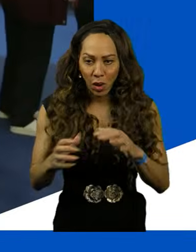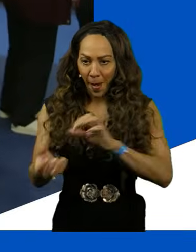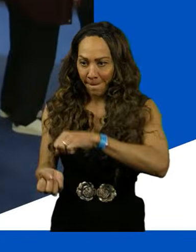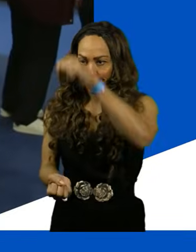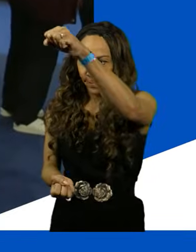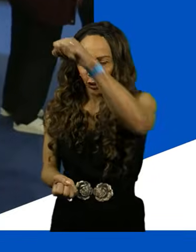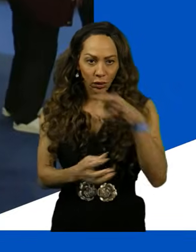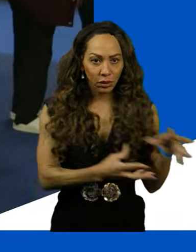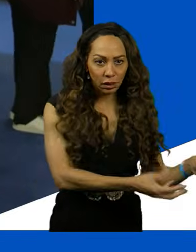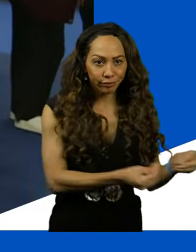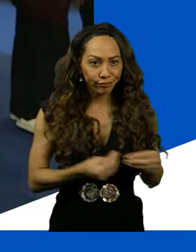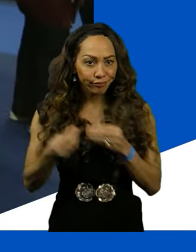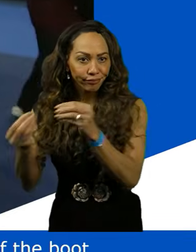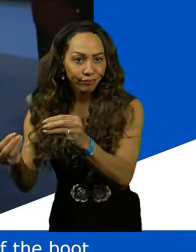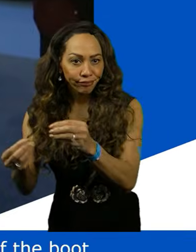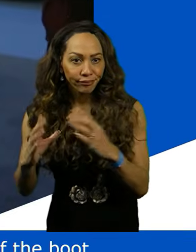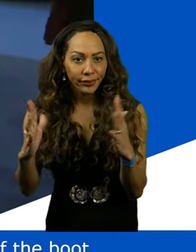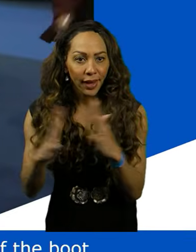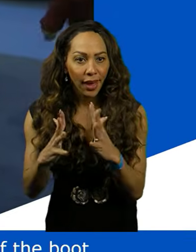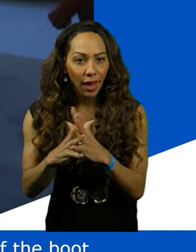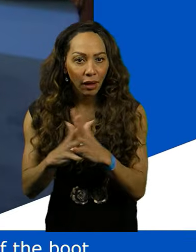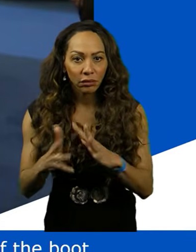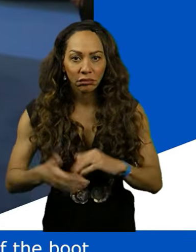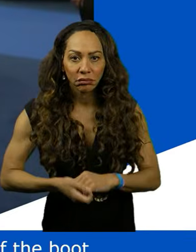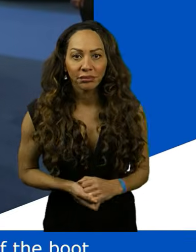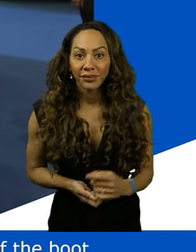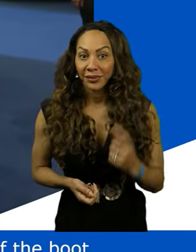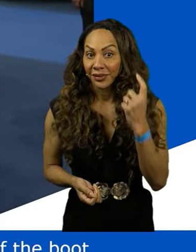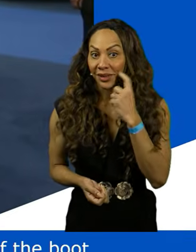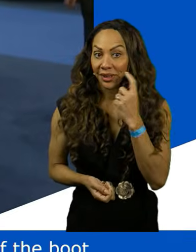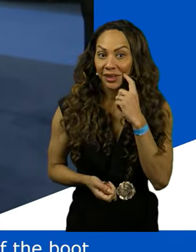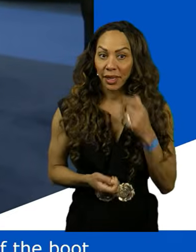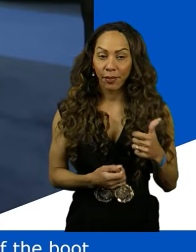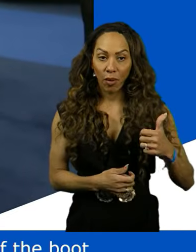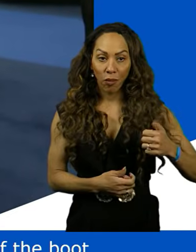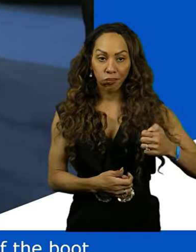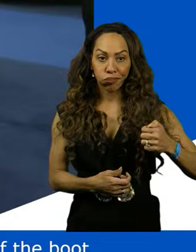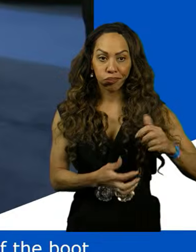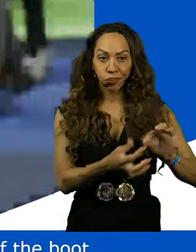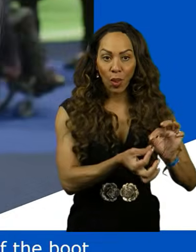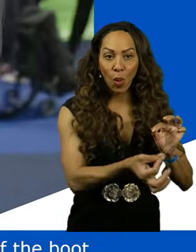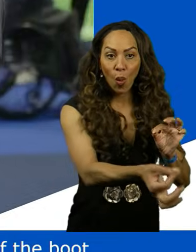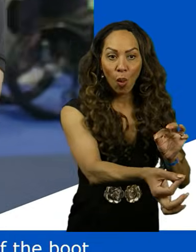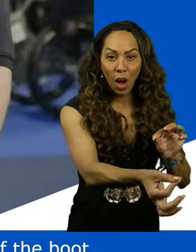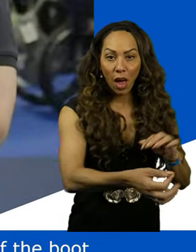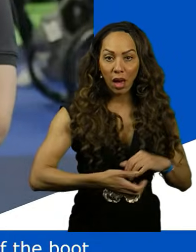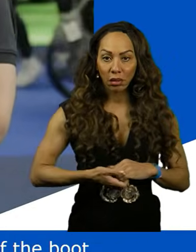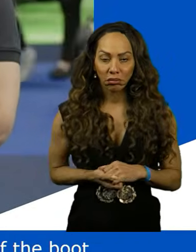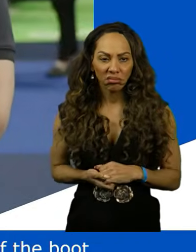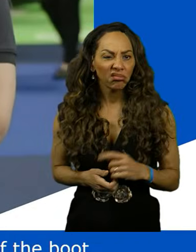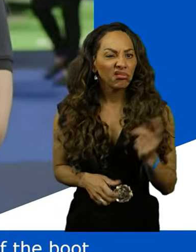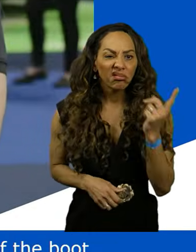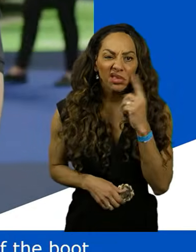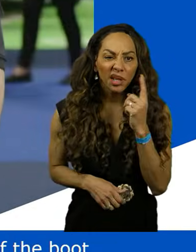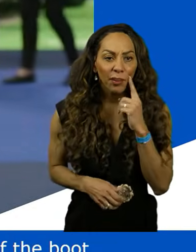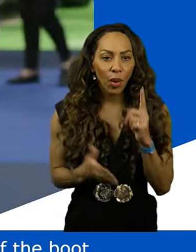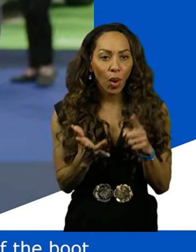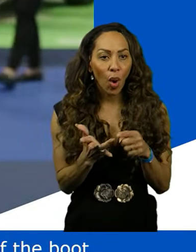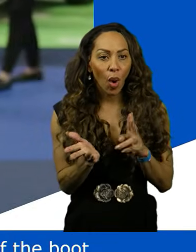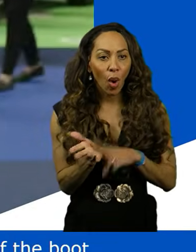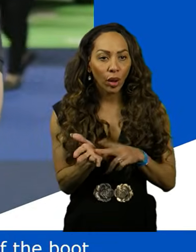we've got a really simple handset, so it's wired into the boot hoist here. So we've got a nice simple on-off